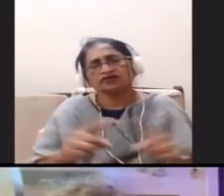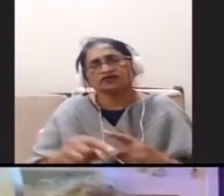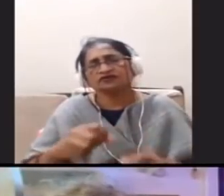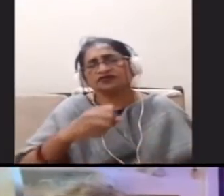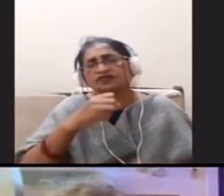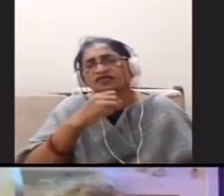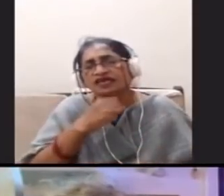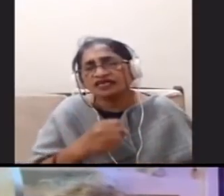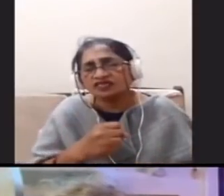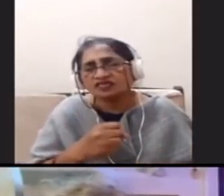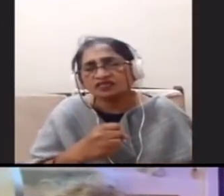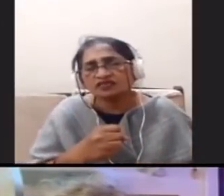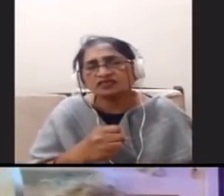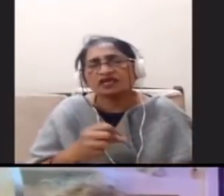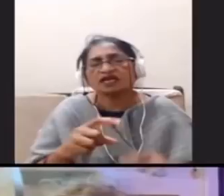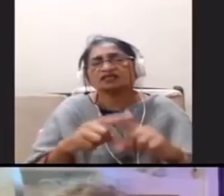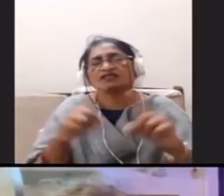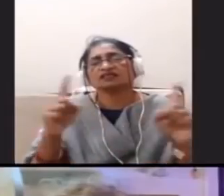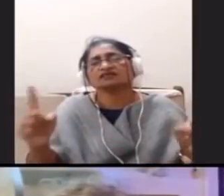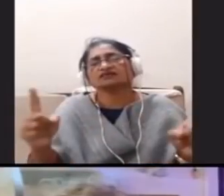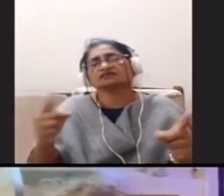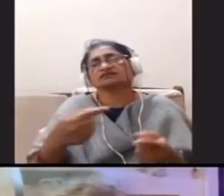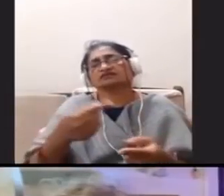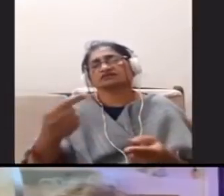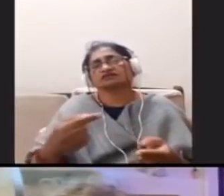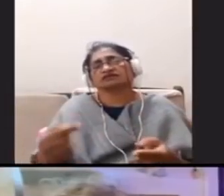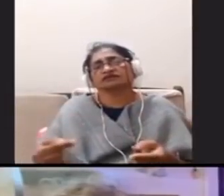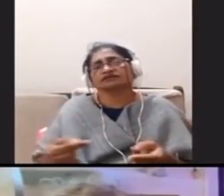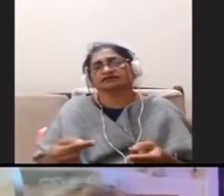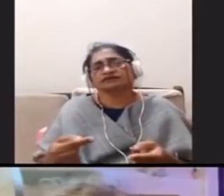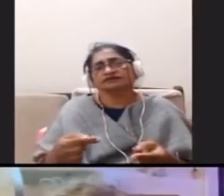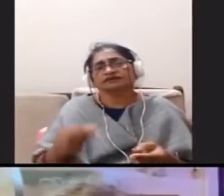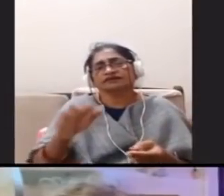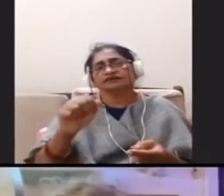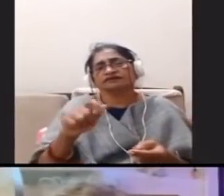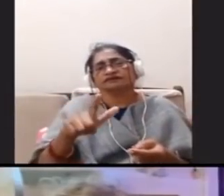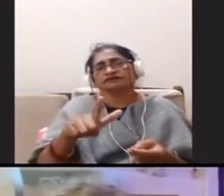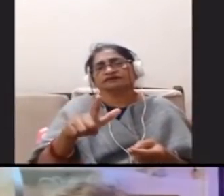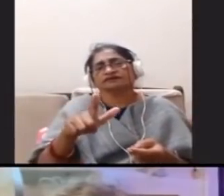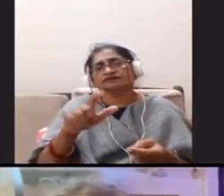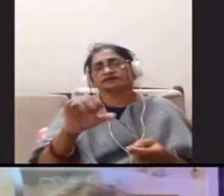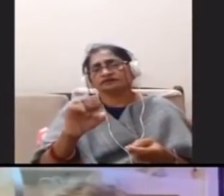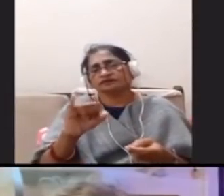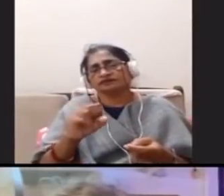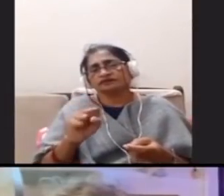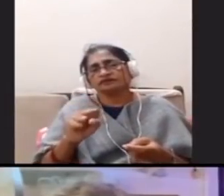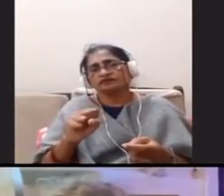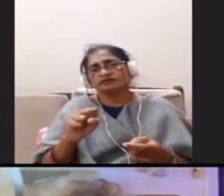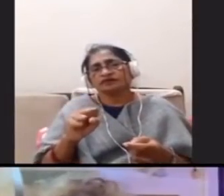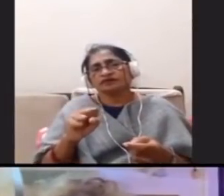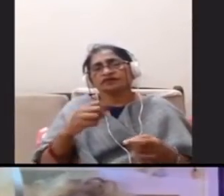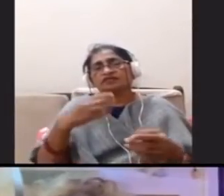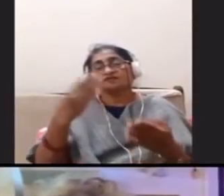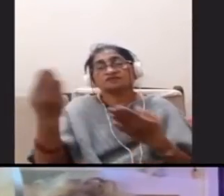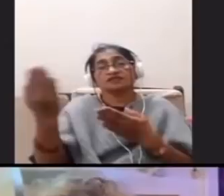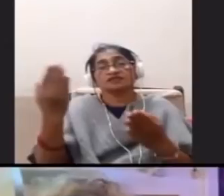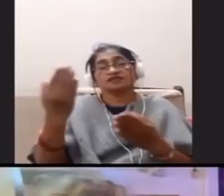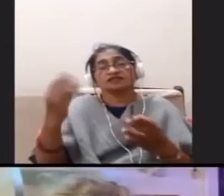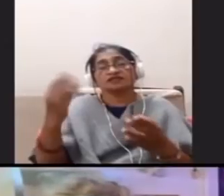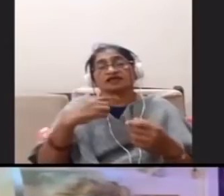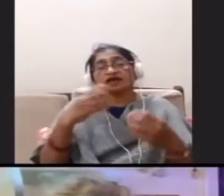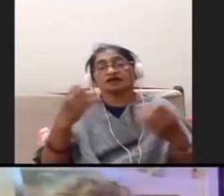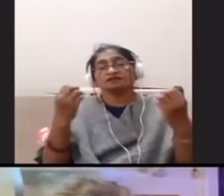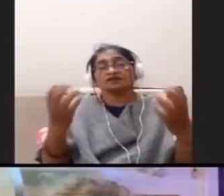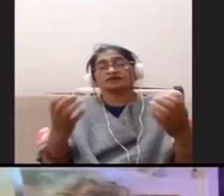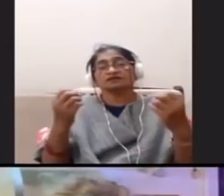art, diversity, acceptance, and body image. Alison is a charismatic after-dinner speaker, appearing at many business and